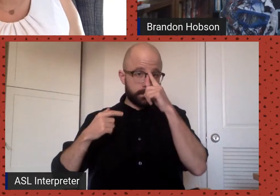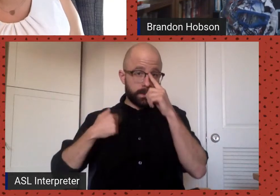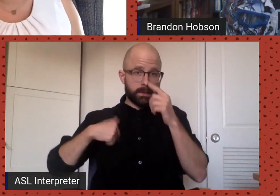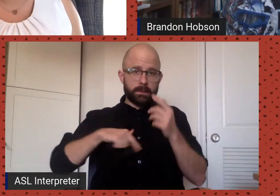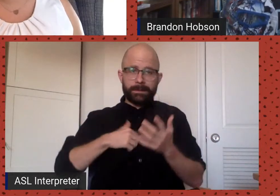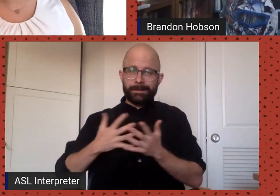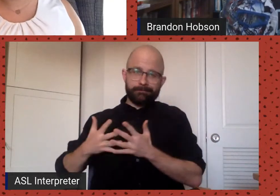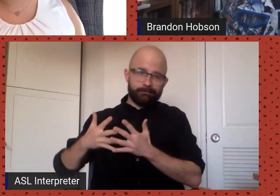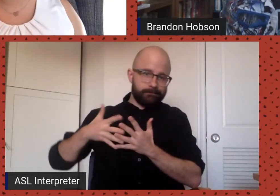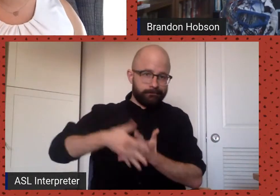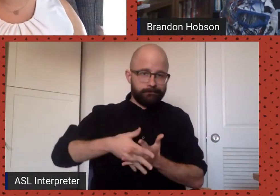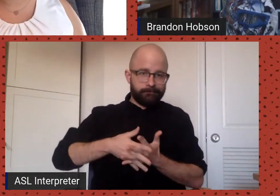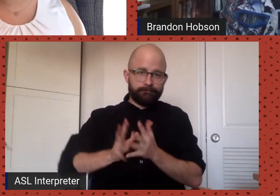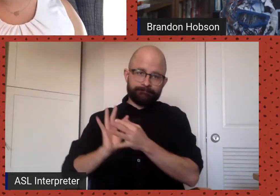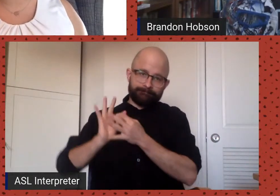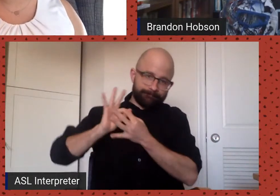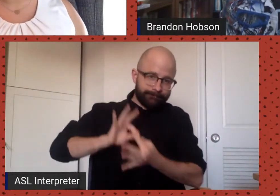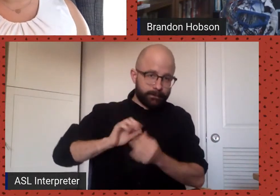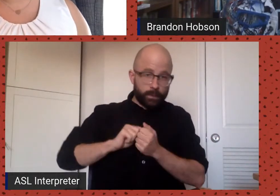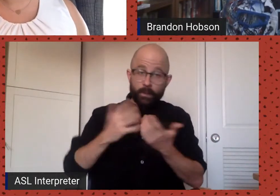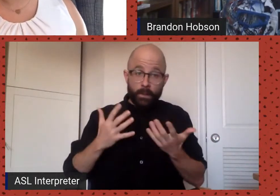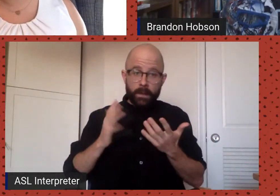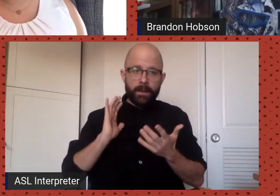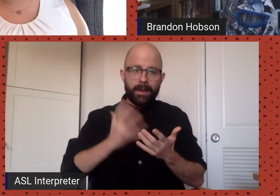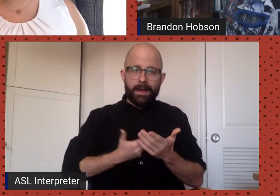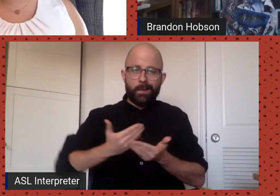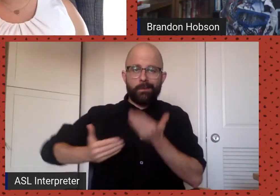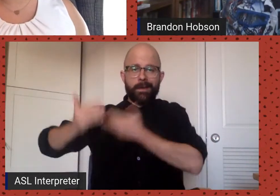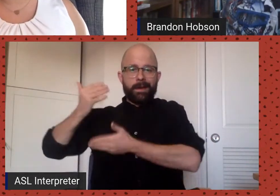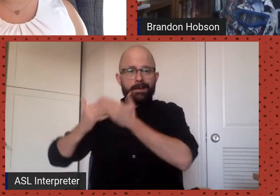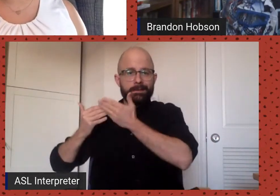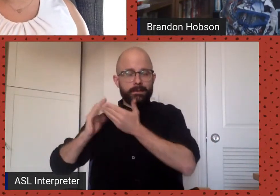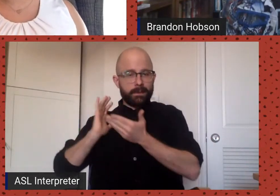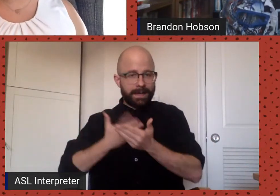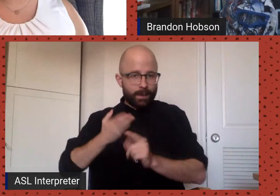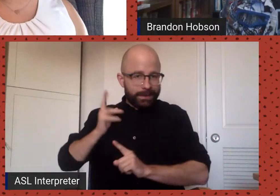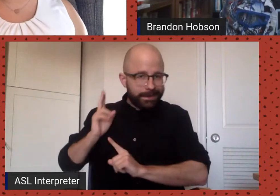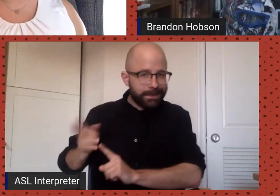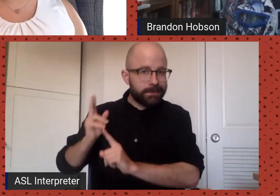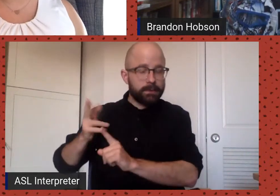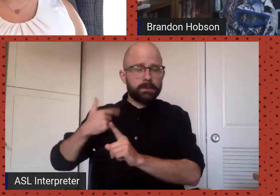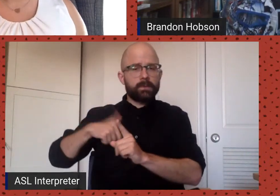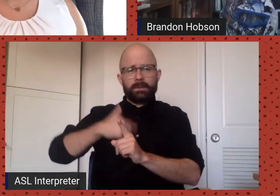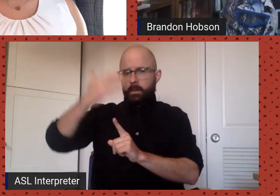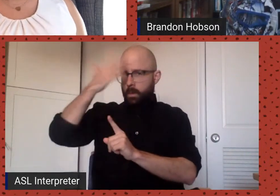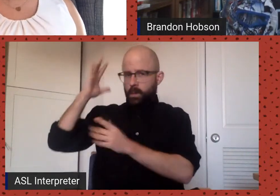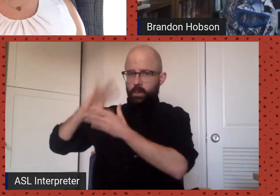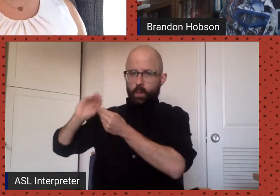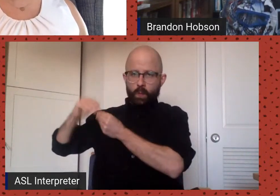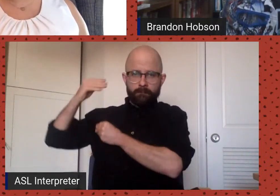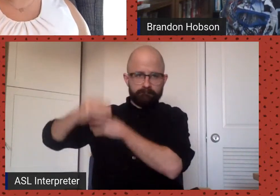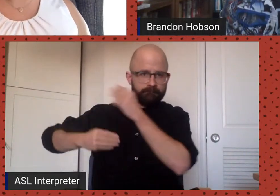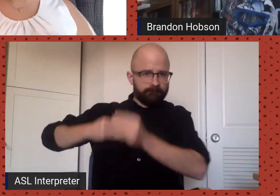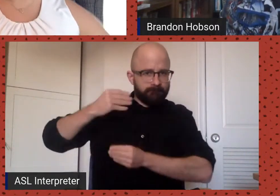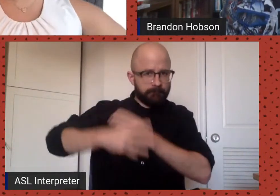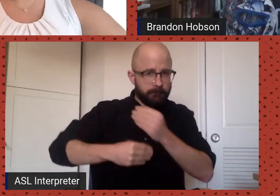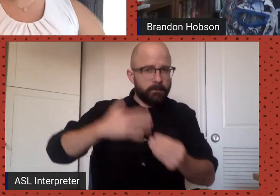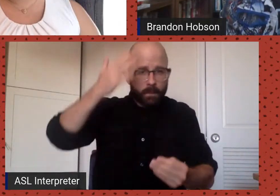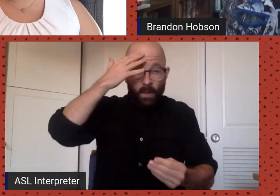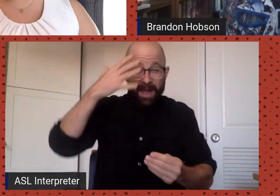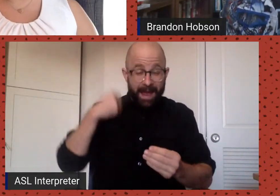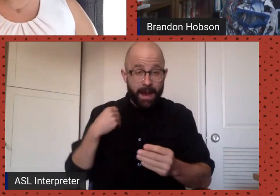rooted in our past and our histories. We know those stories and it informs who we are today. But we have